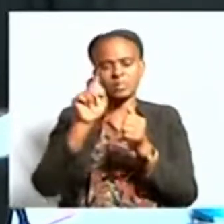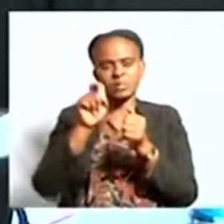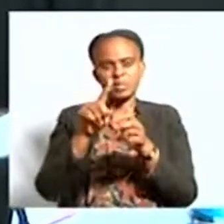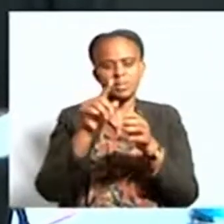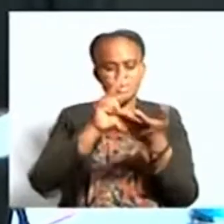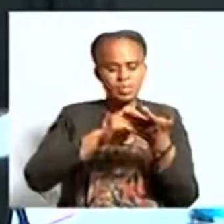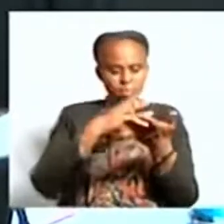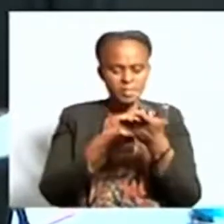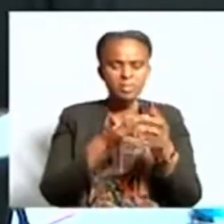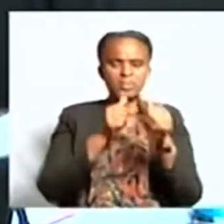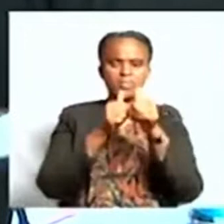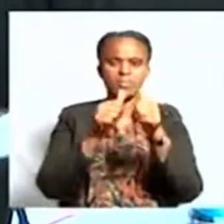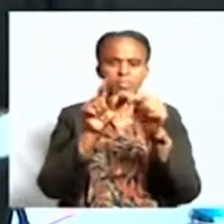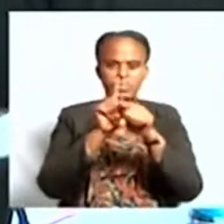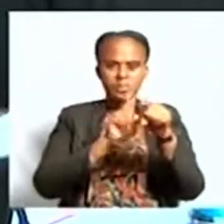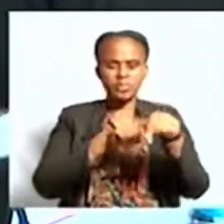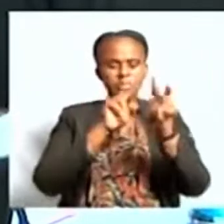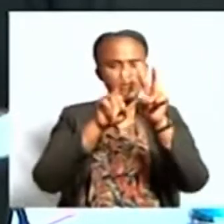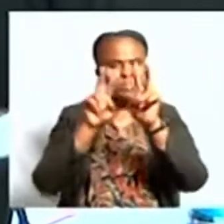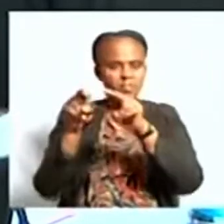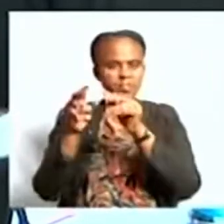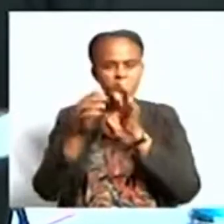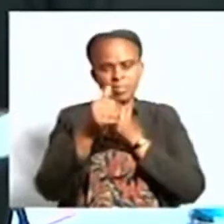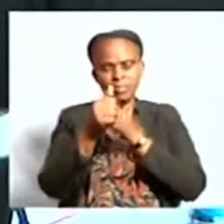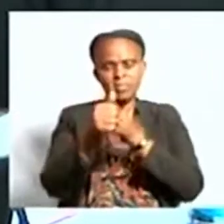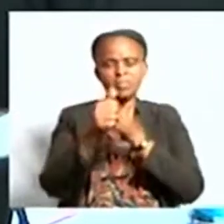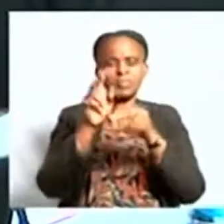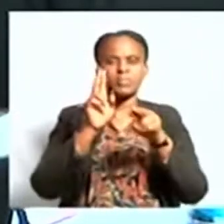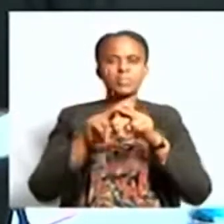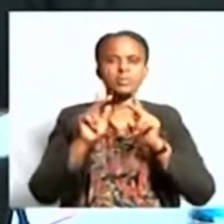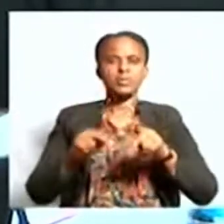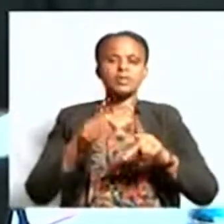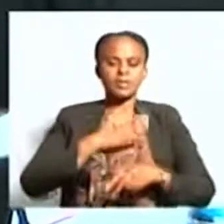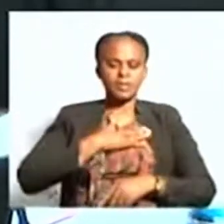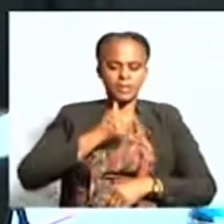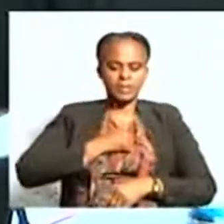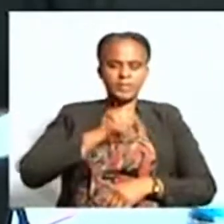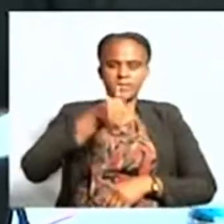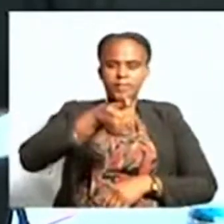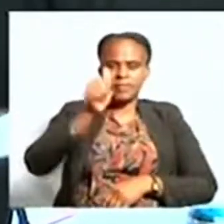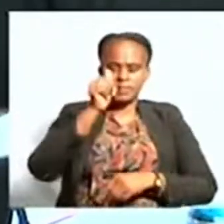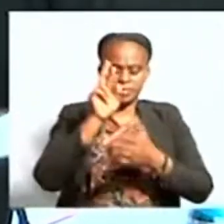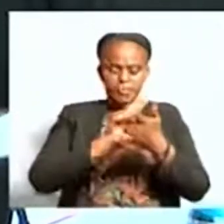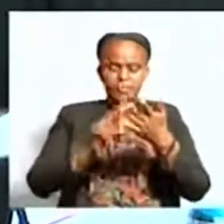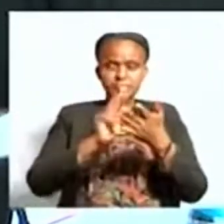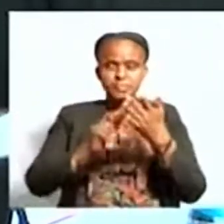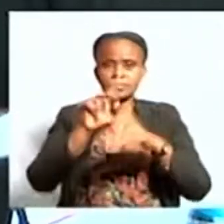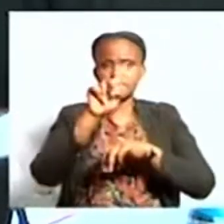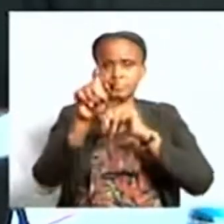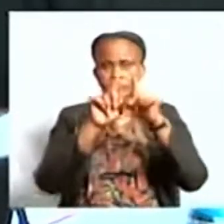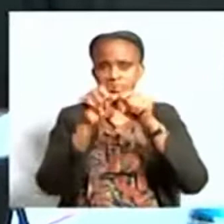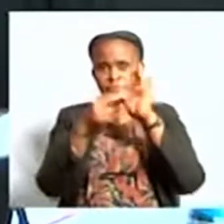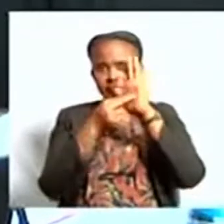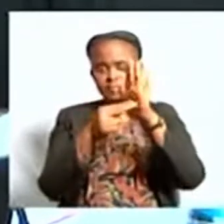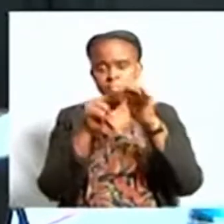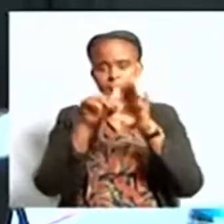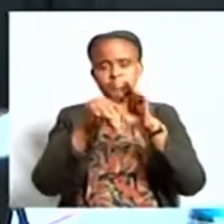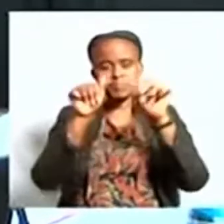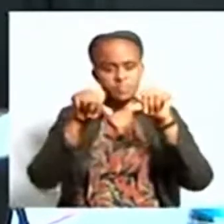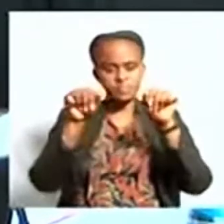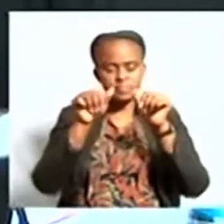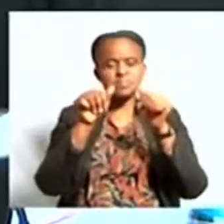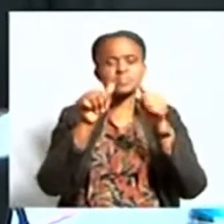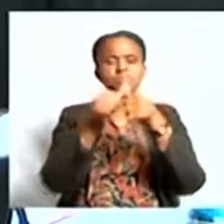and observe directions by the chairperson, who's myself. So you read the query as it appears in the Auditor General's